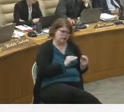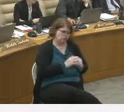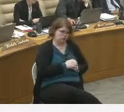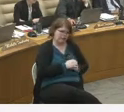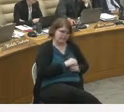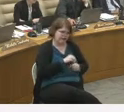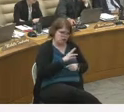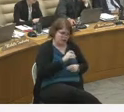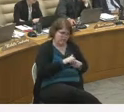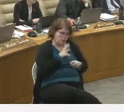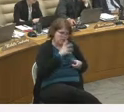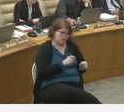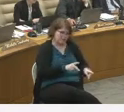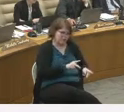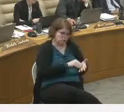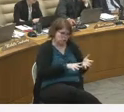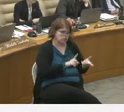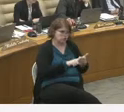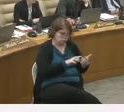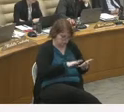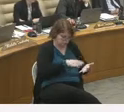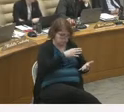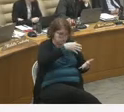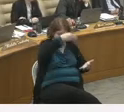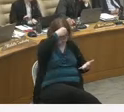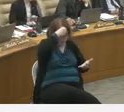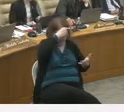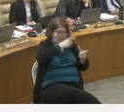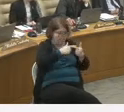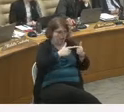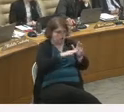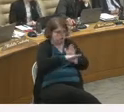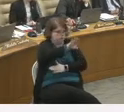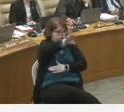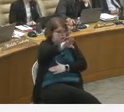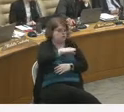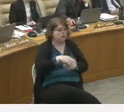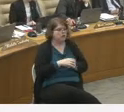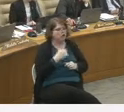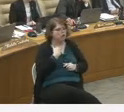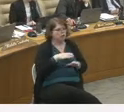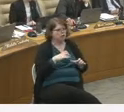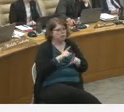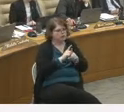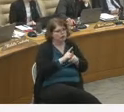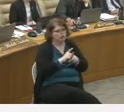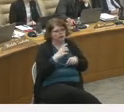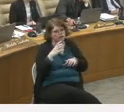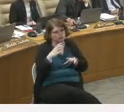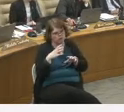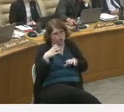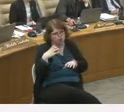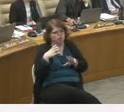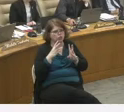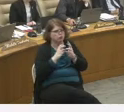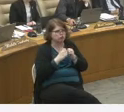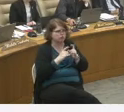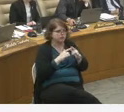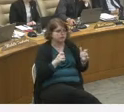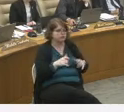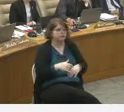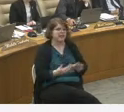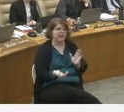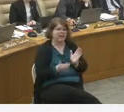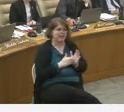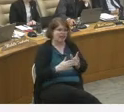in a way that will allow those students to move forward we do mentoring and coaching classes workshops and demonstrations again early childhood